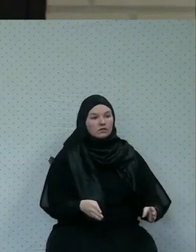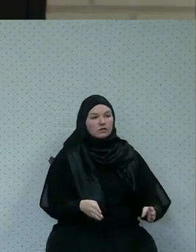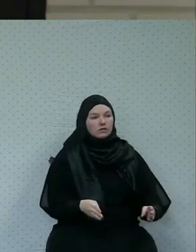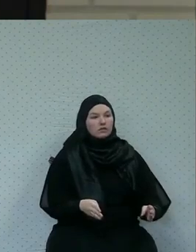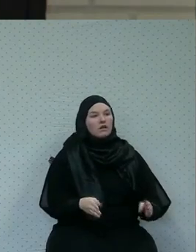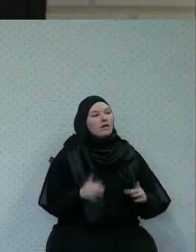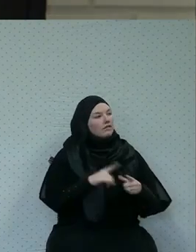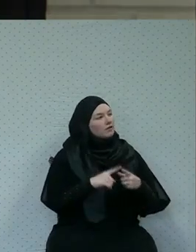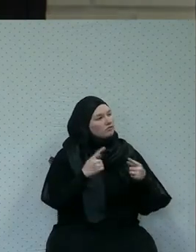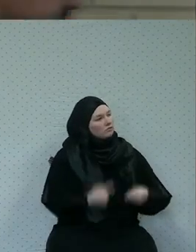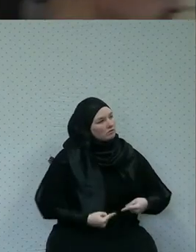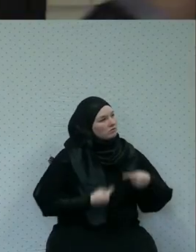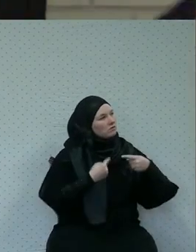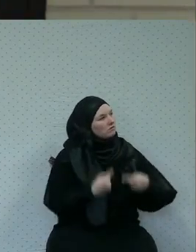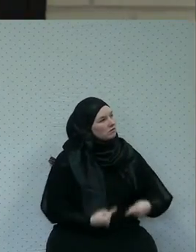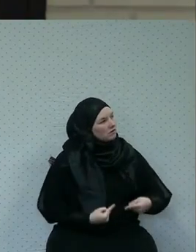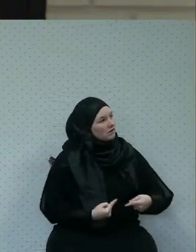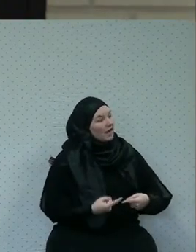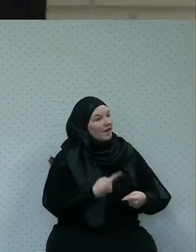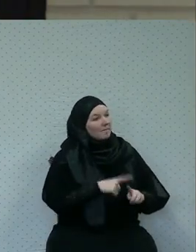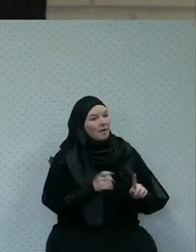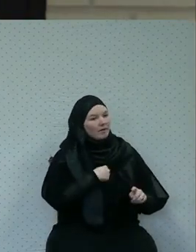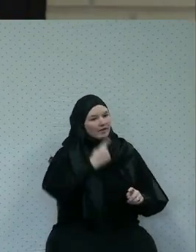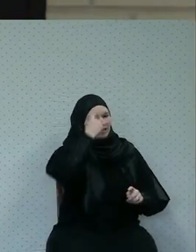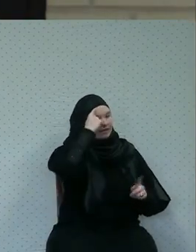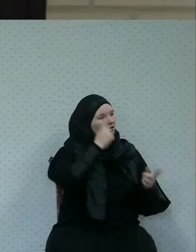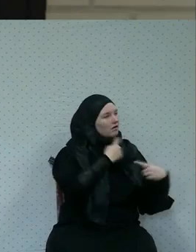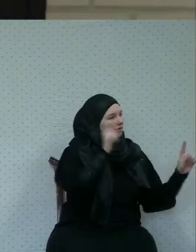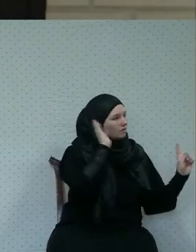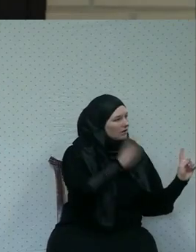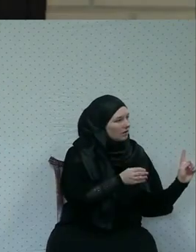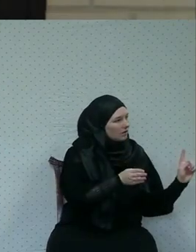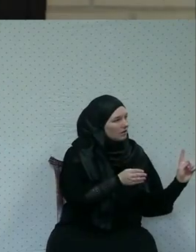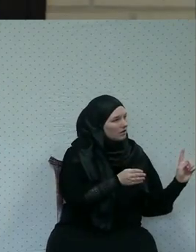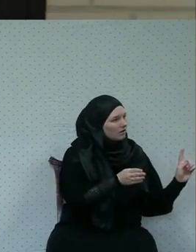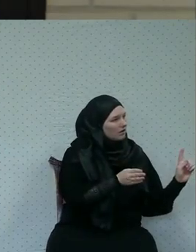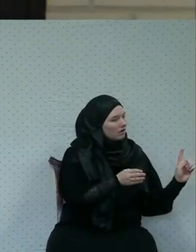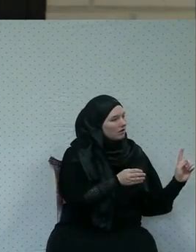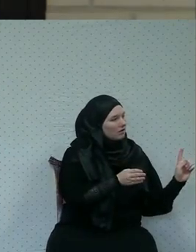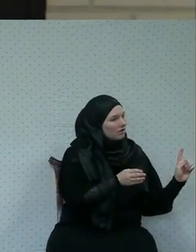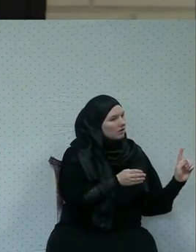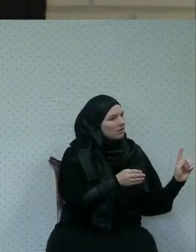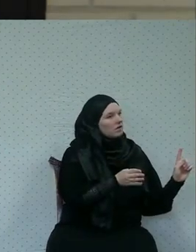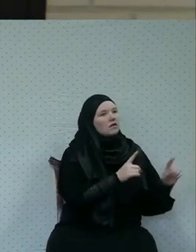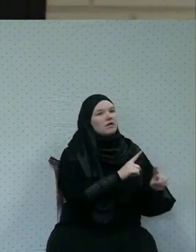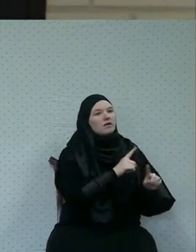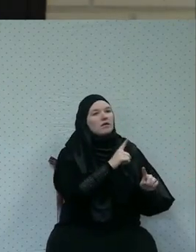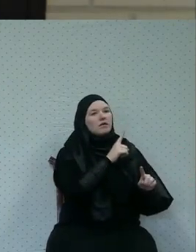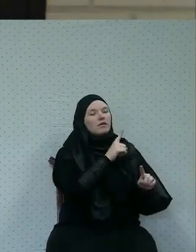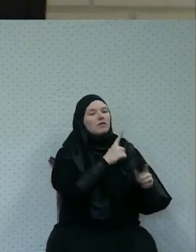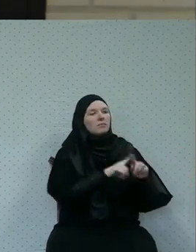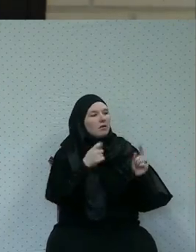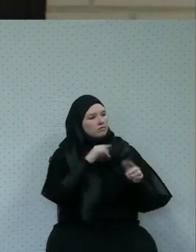current, and he thinks it gets him where he wants. And because he's cutting distance, even though with